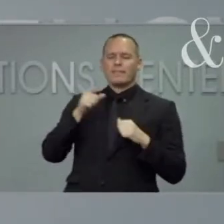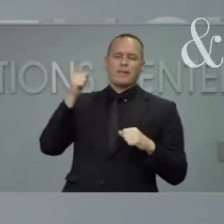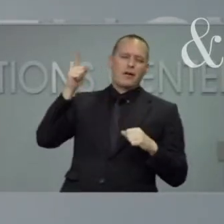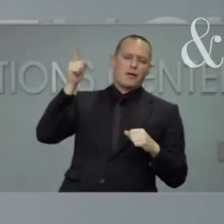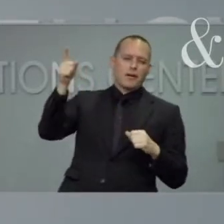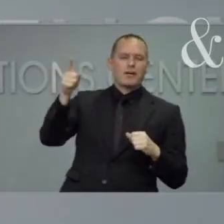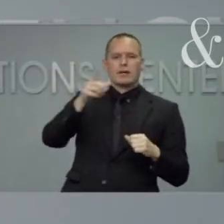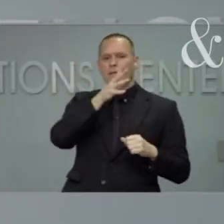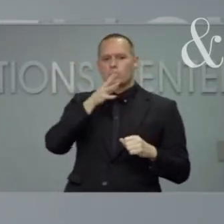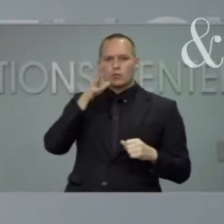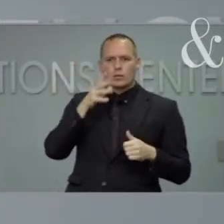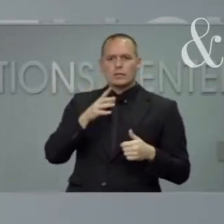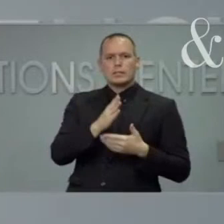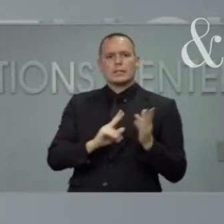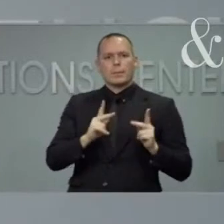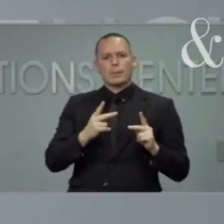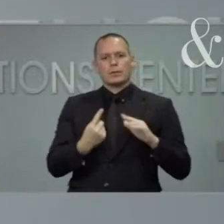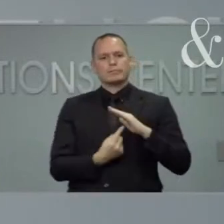places, folks who are